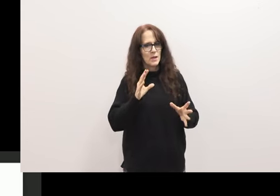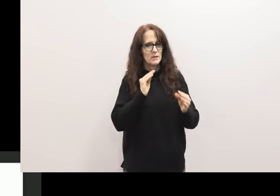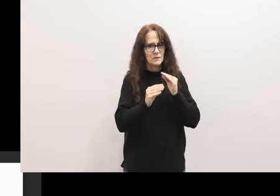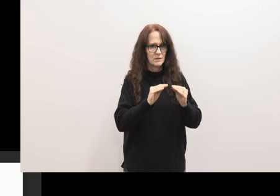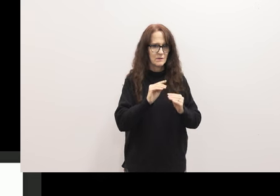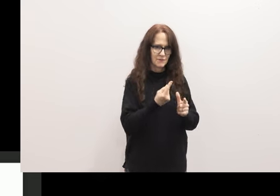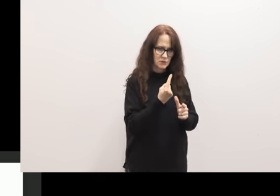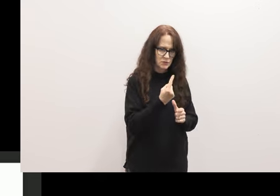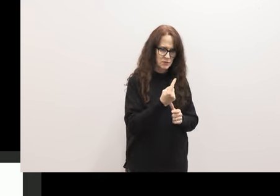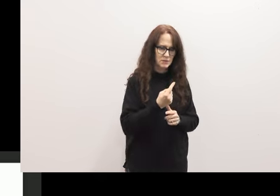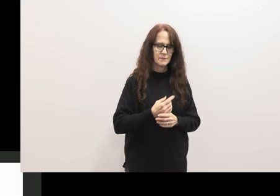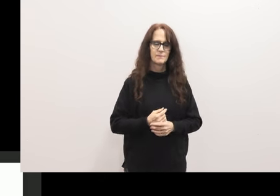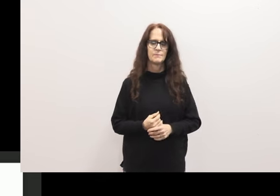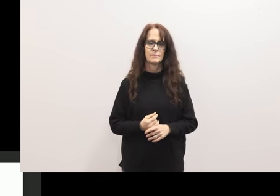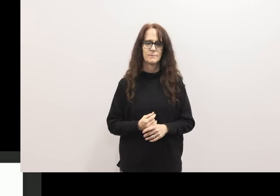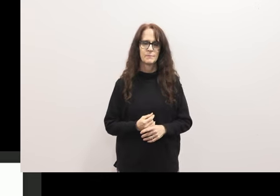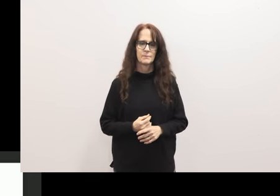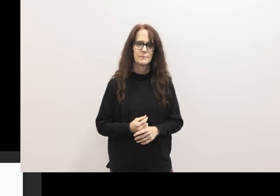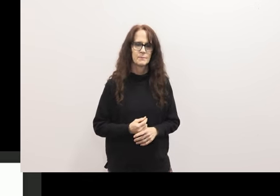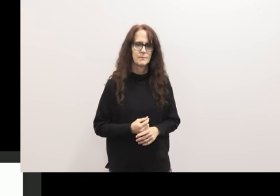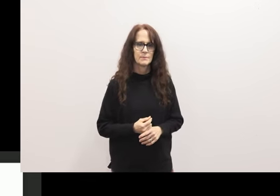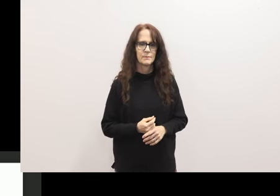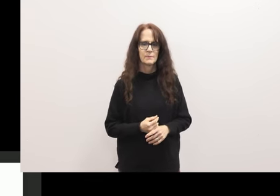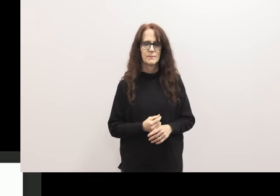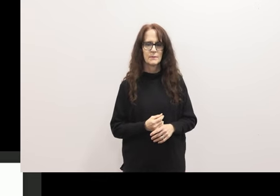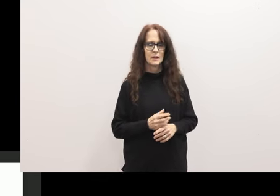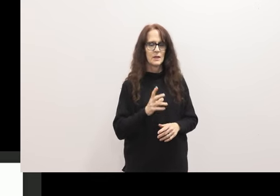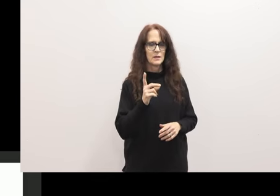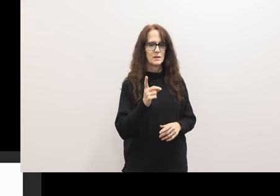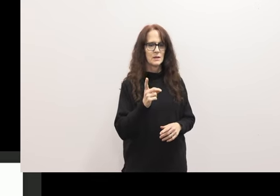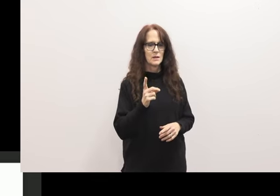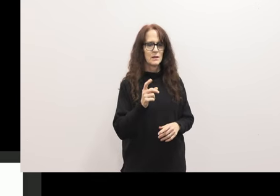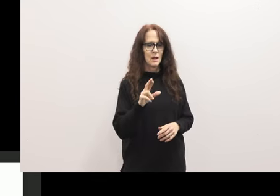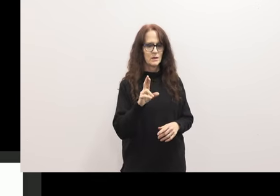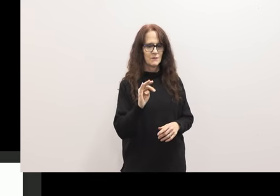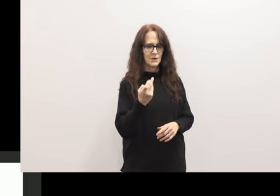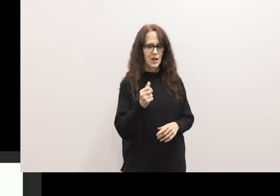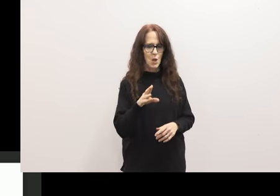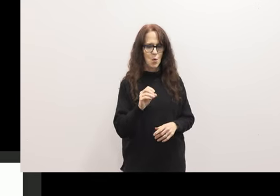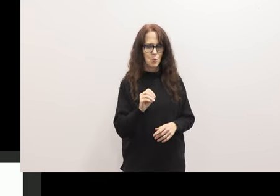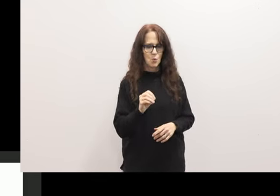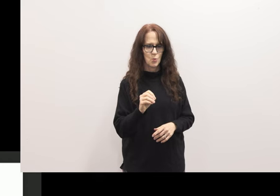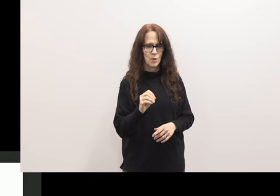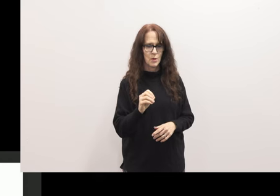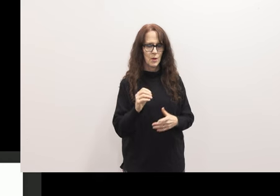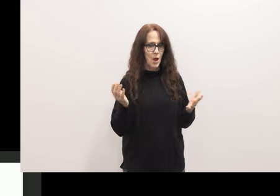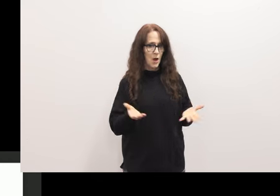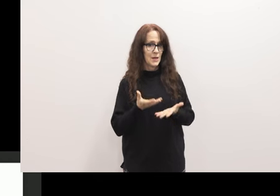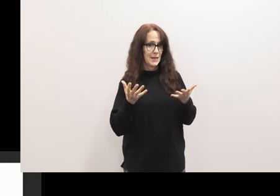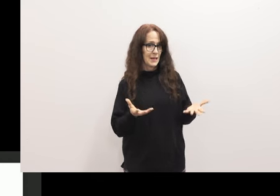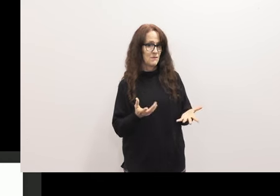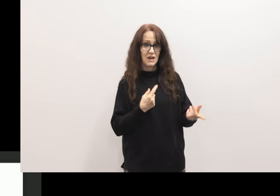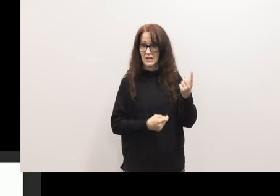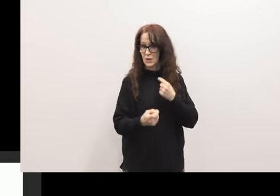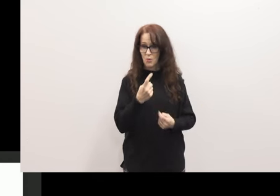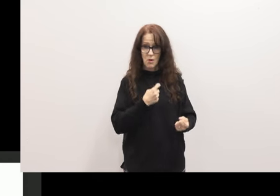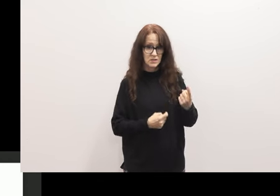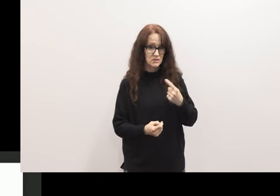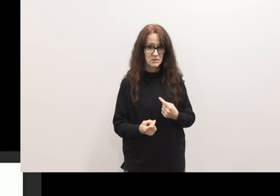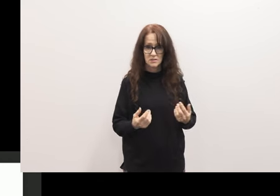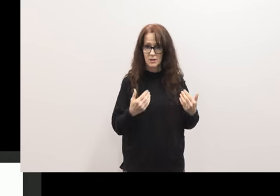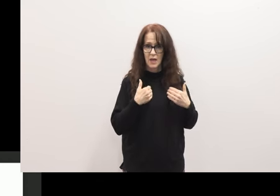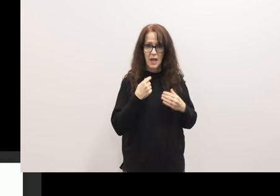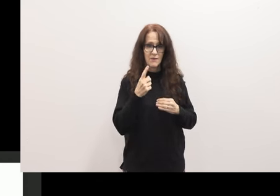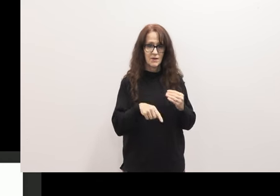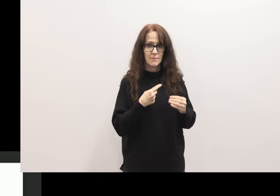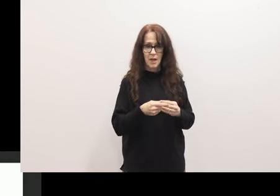first. So Dr. Prelo and I are here available to answer any questions you might have about this